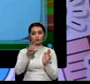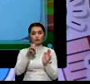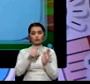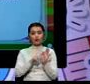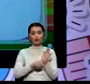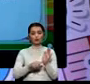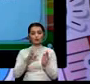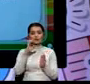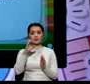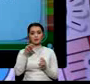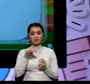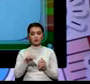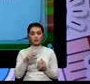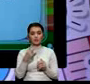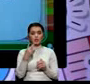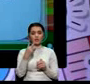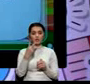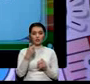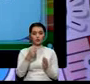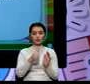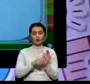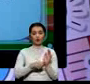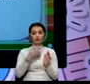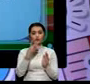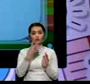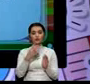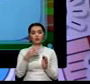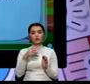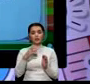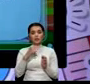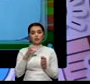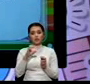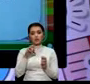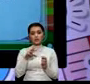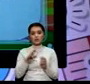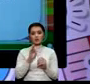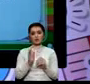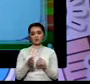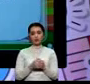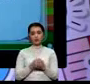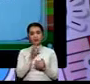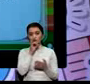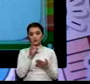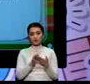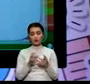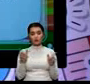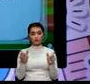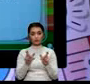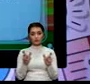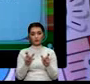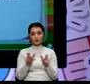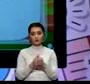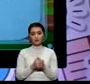26460 santimetrimiz 264 metr 60 santimetr. Javob esa